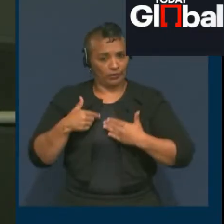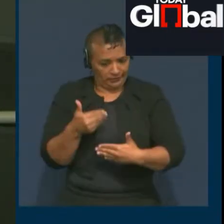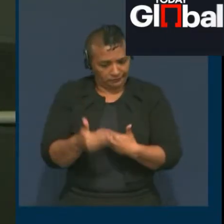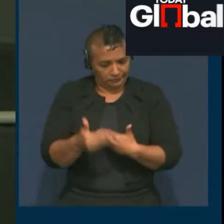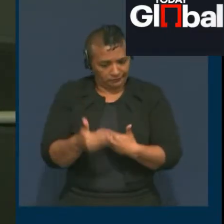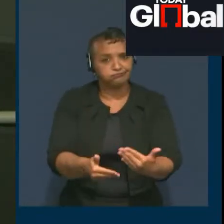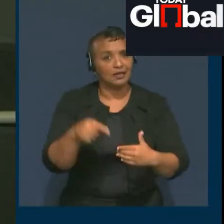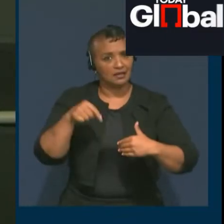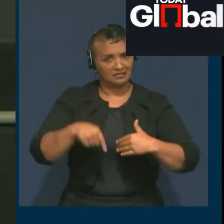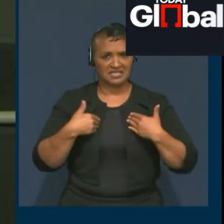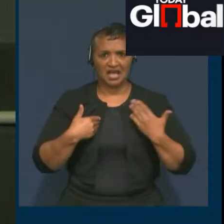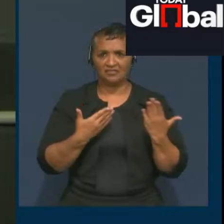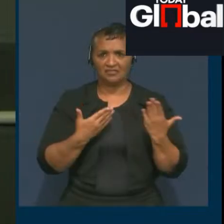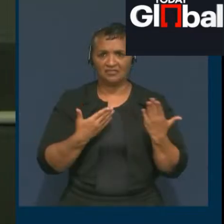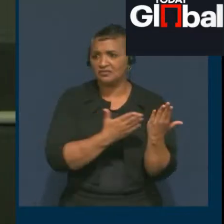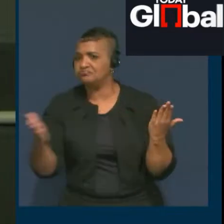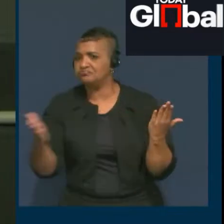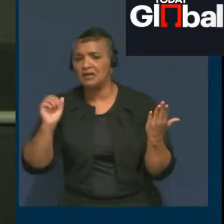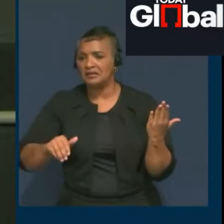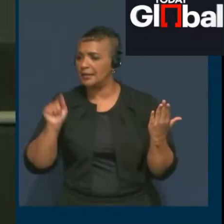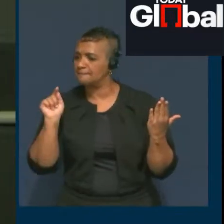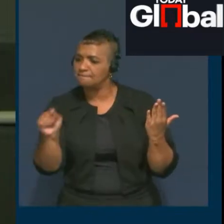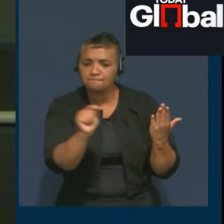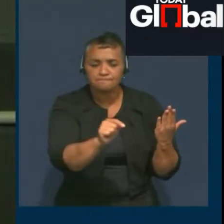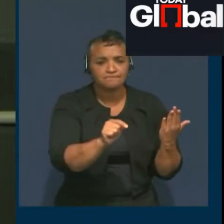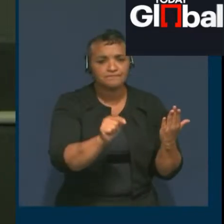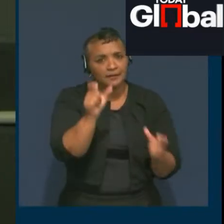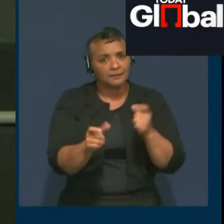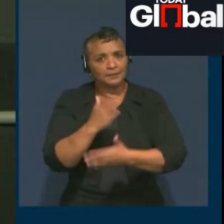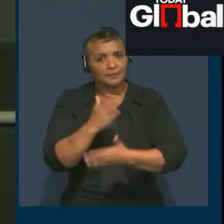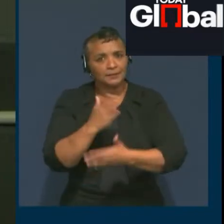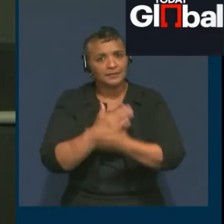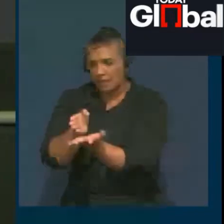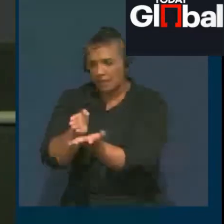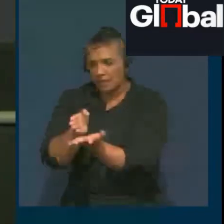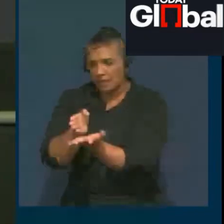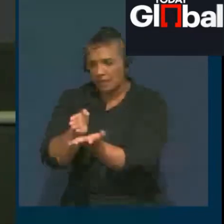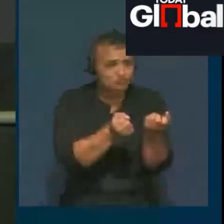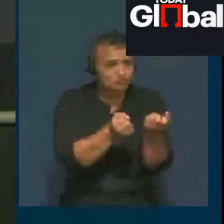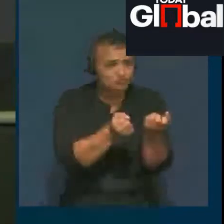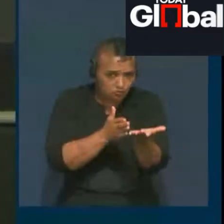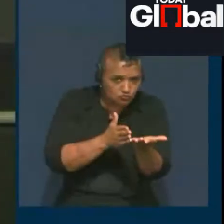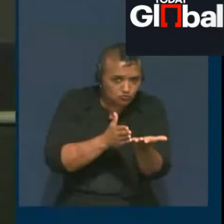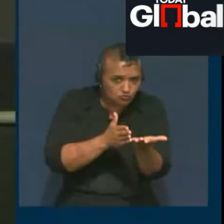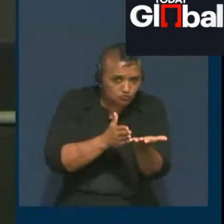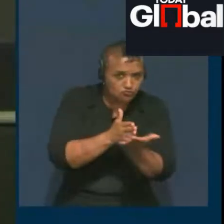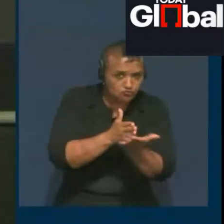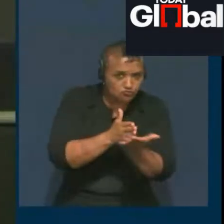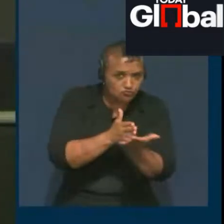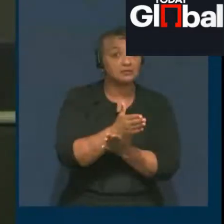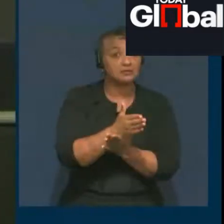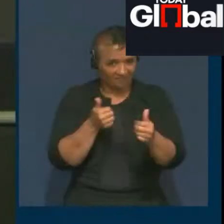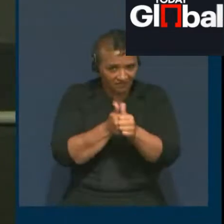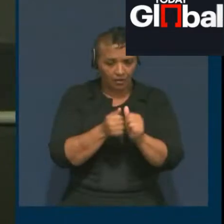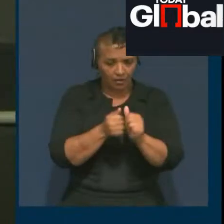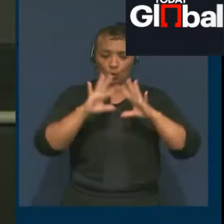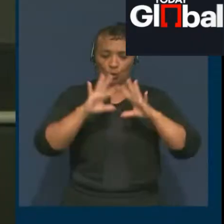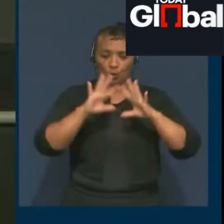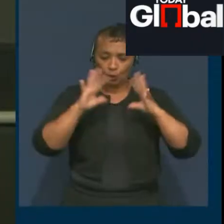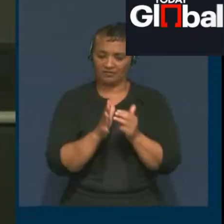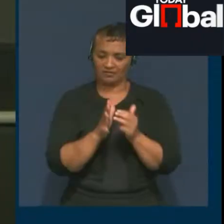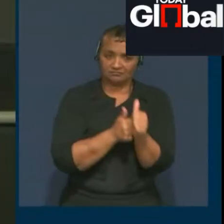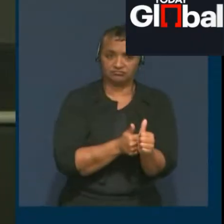includes a broad space for strengthening the rights of persons with disabilities in accordance with the principles of universality, interrelatedness,